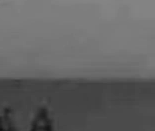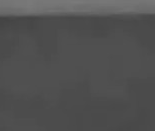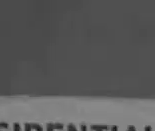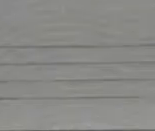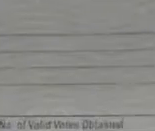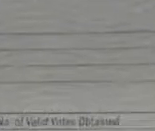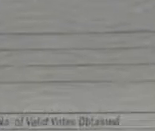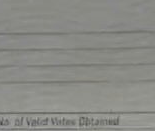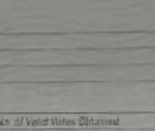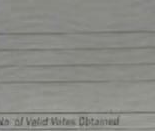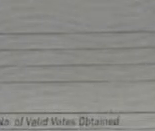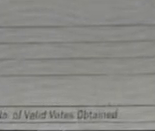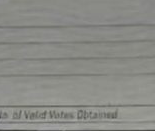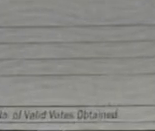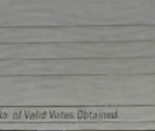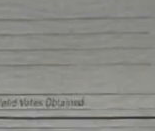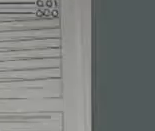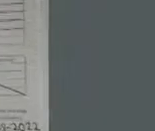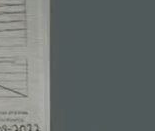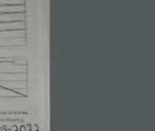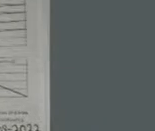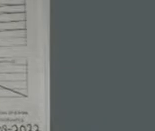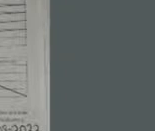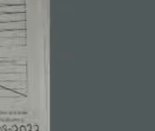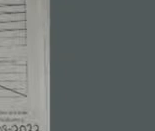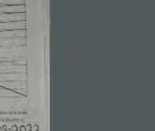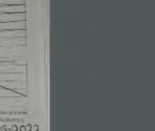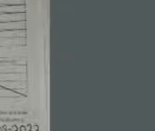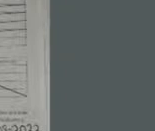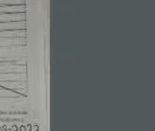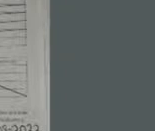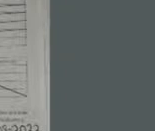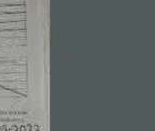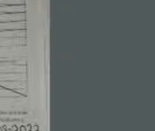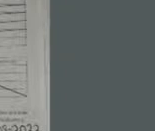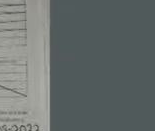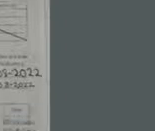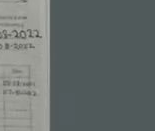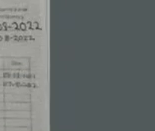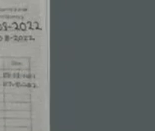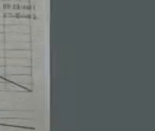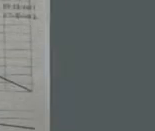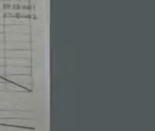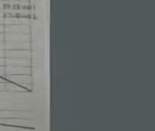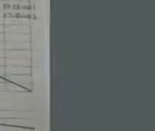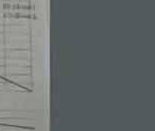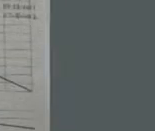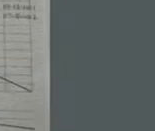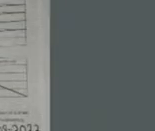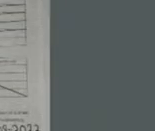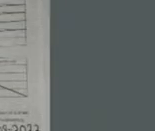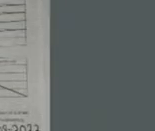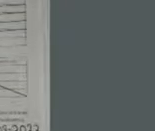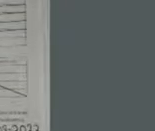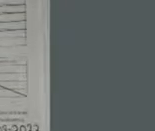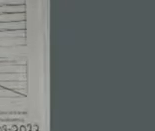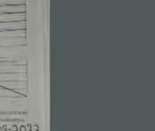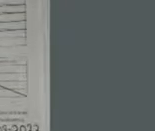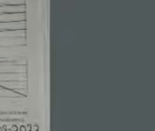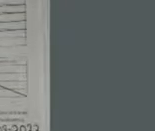possible that this document has been photographed elsewhere in some office and uploaded?